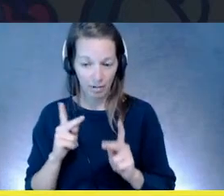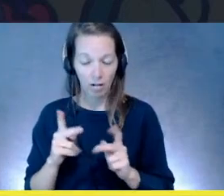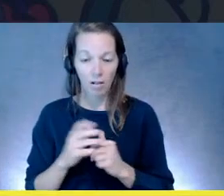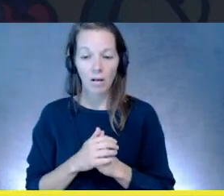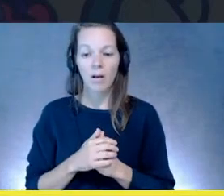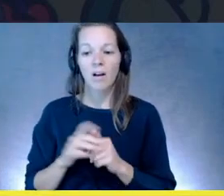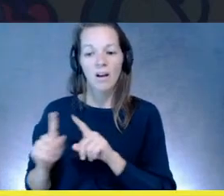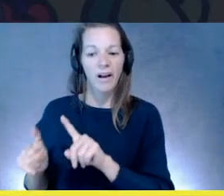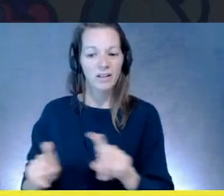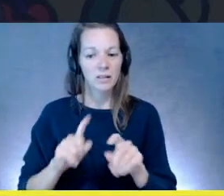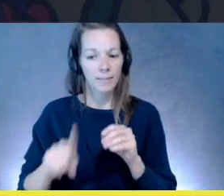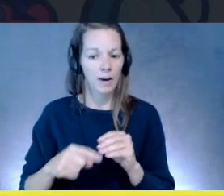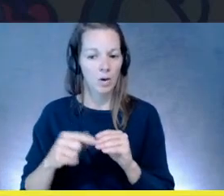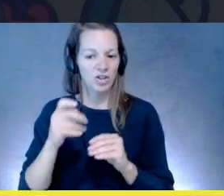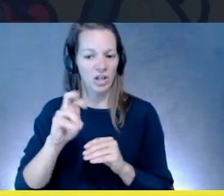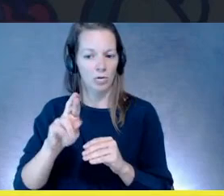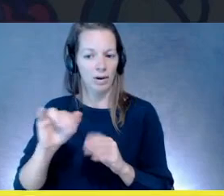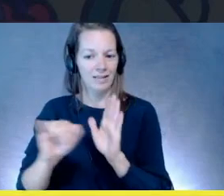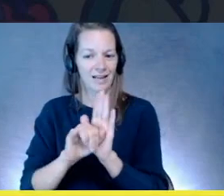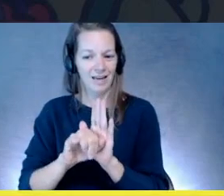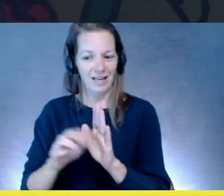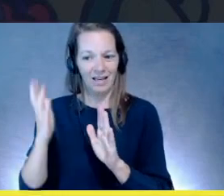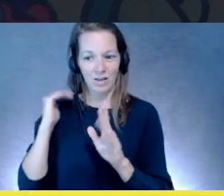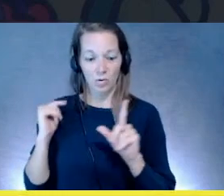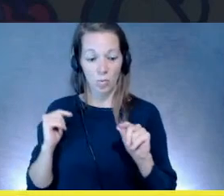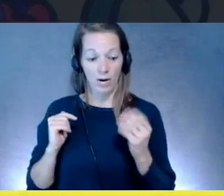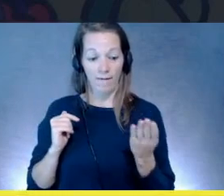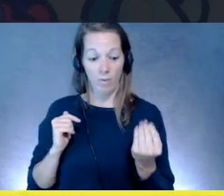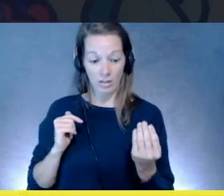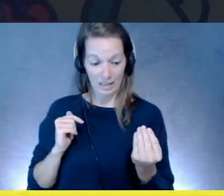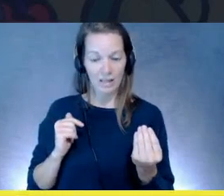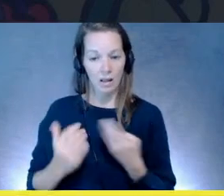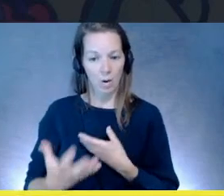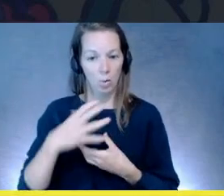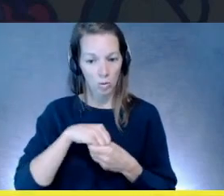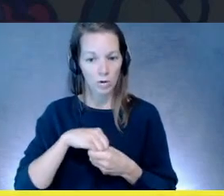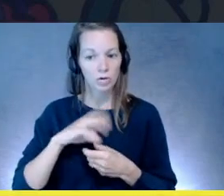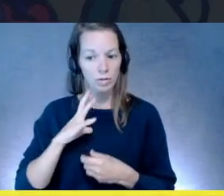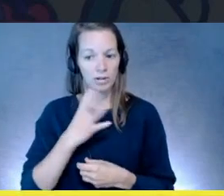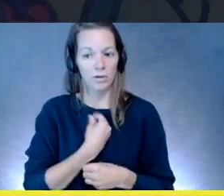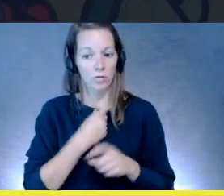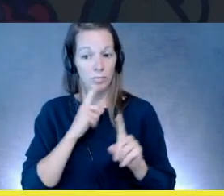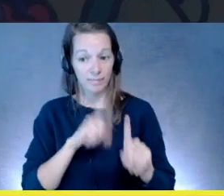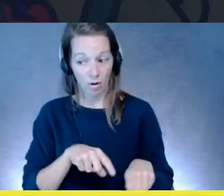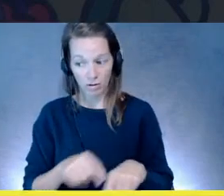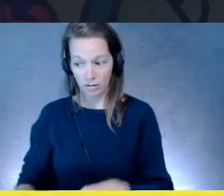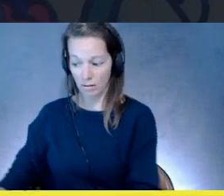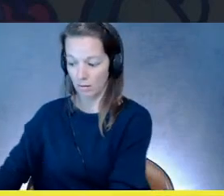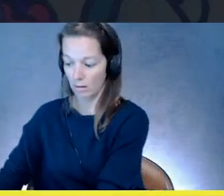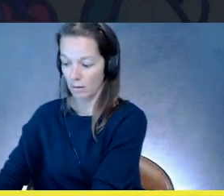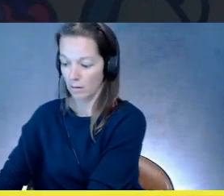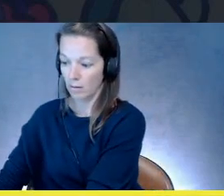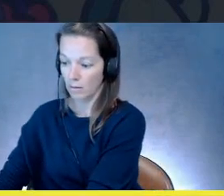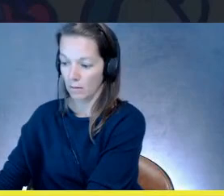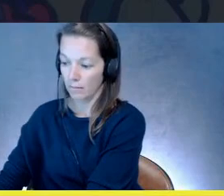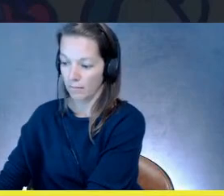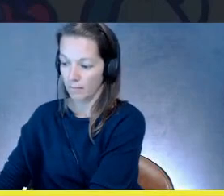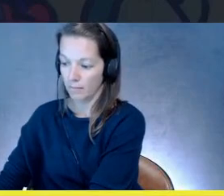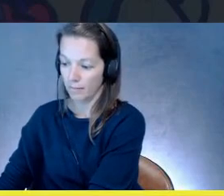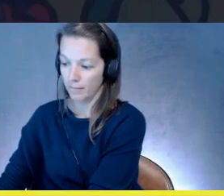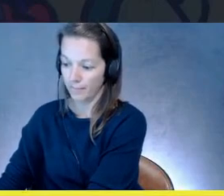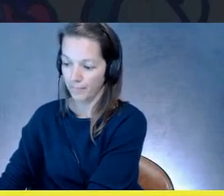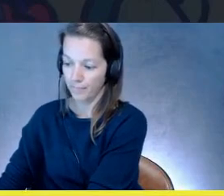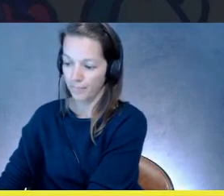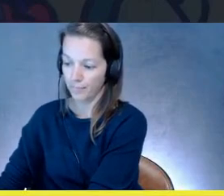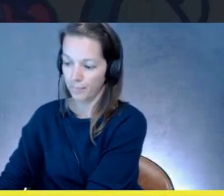about gender identity in 2014 in a way that included a transgender response. And we see that 30% of